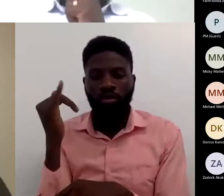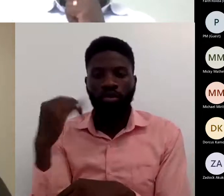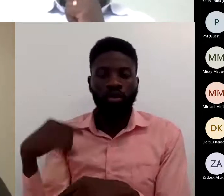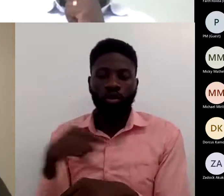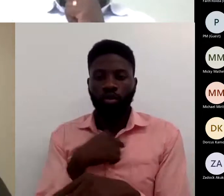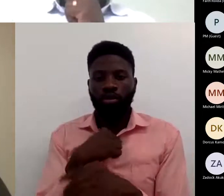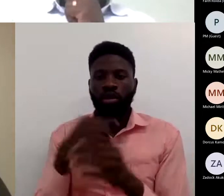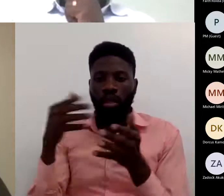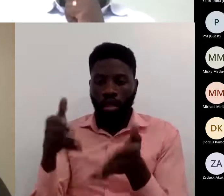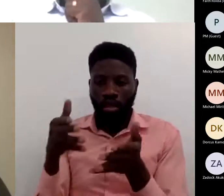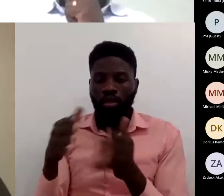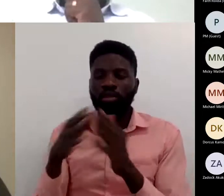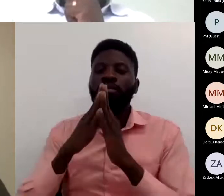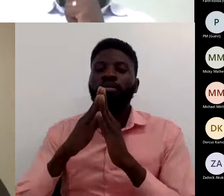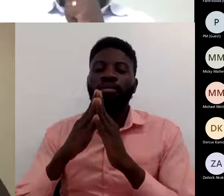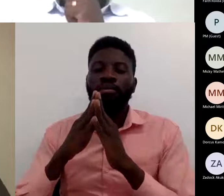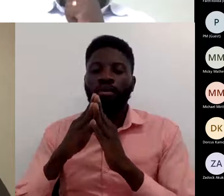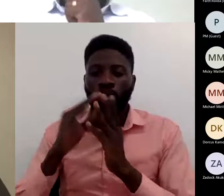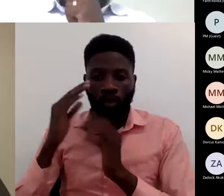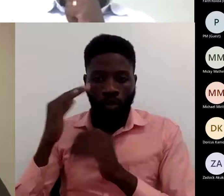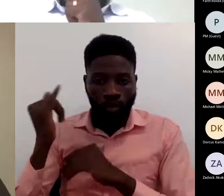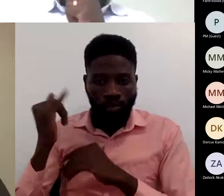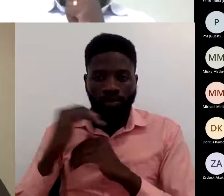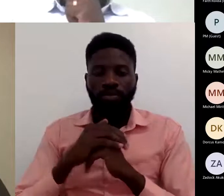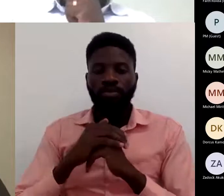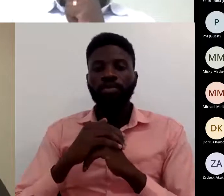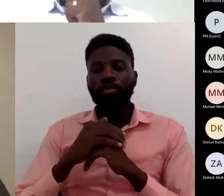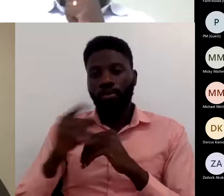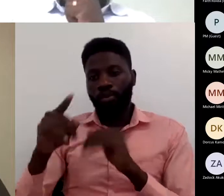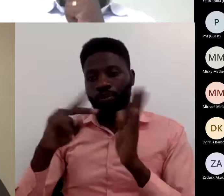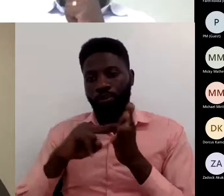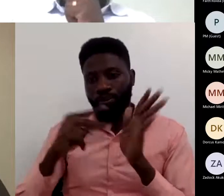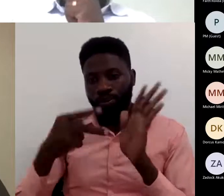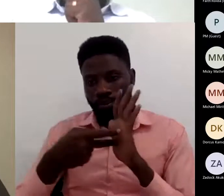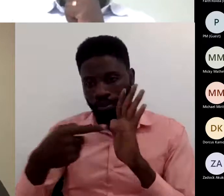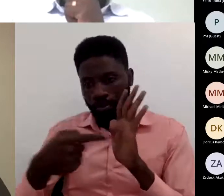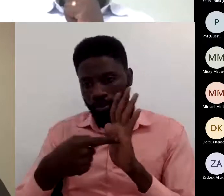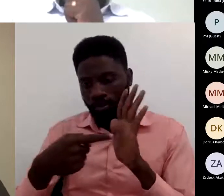here, mainly based on the fact that this project around